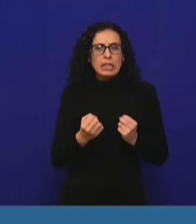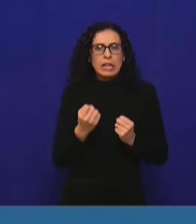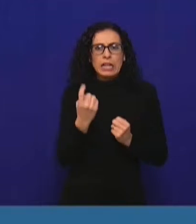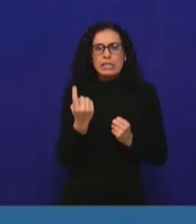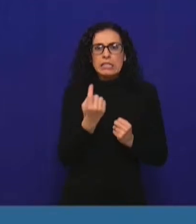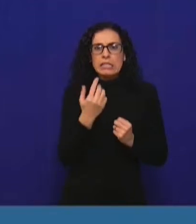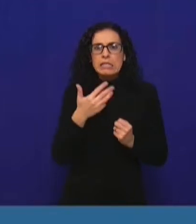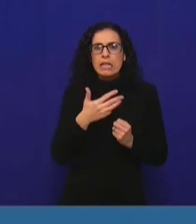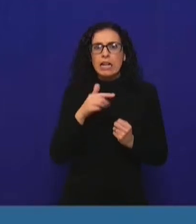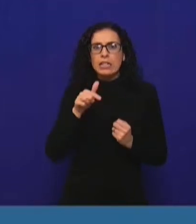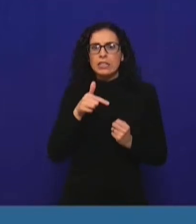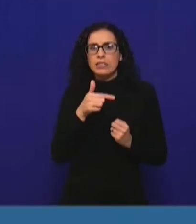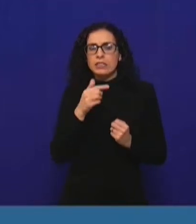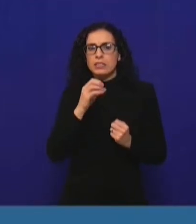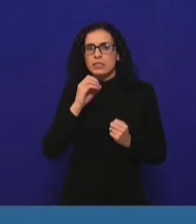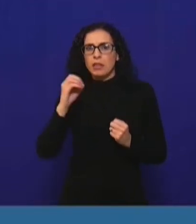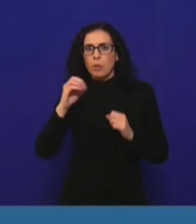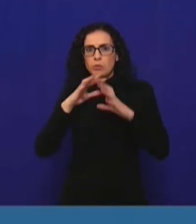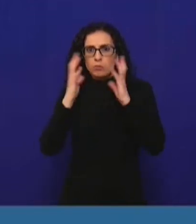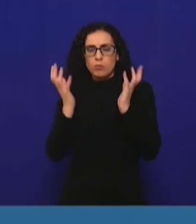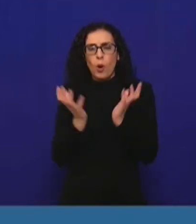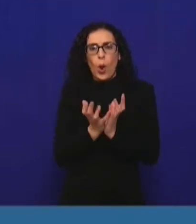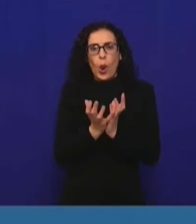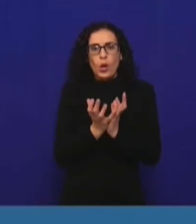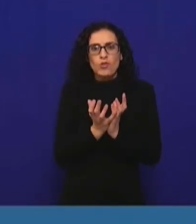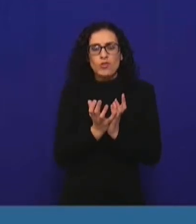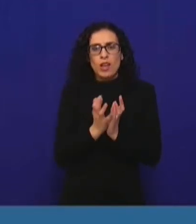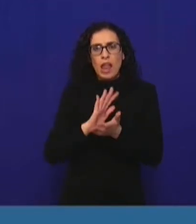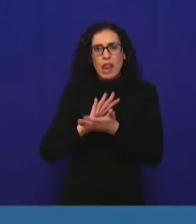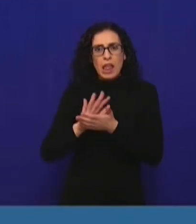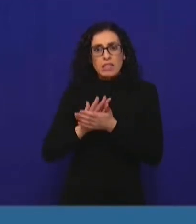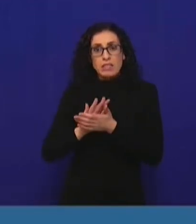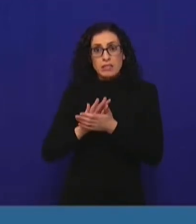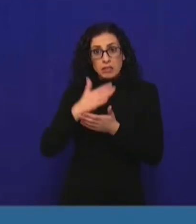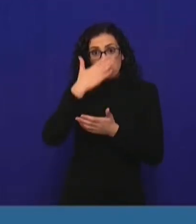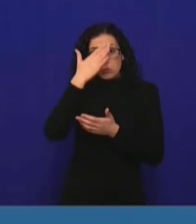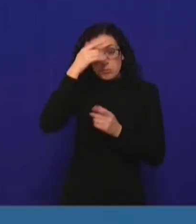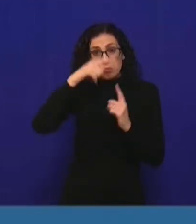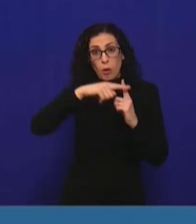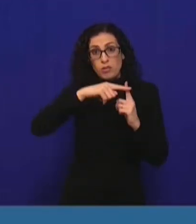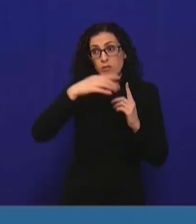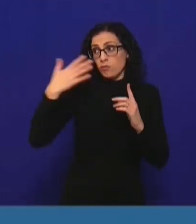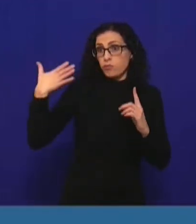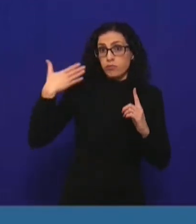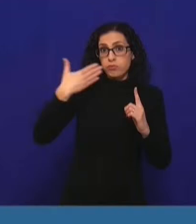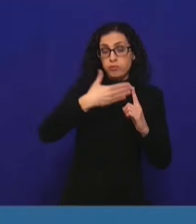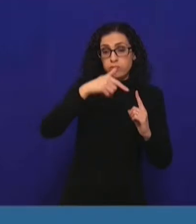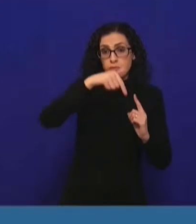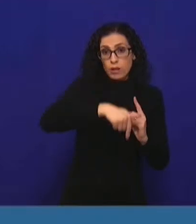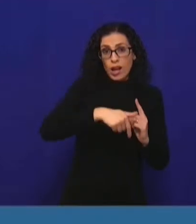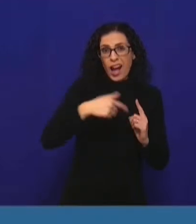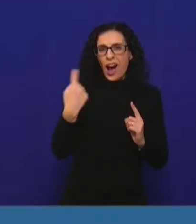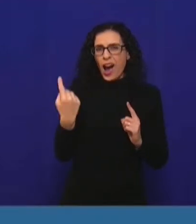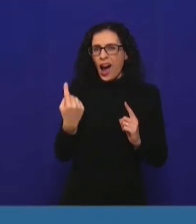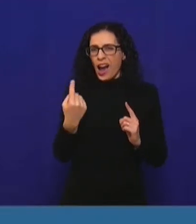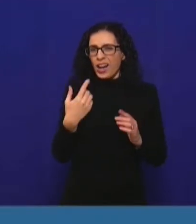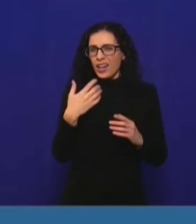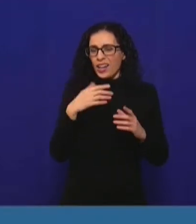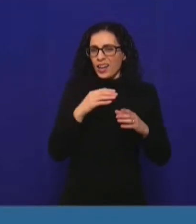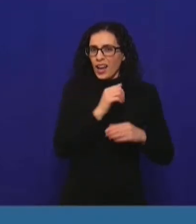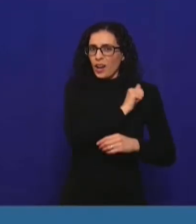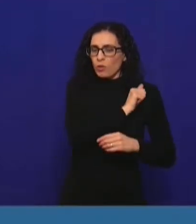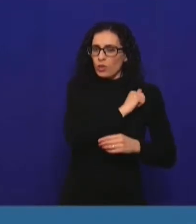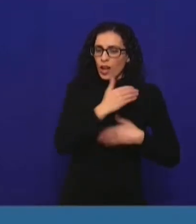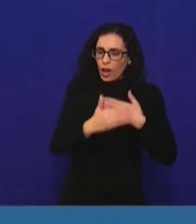L-awtoritajiet tas-saħħa qegħdin isegwu lill-pazjenti, speċjalment dawk li qed ikun rappurtat li jkollhom effetti fit-tul